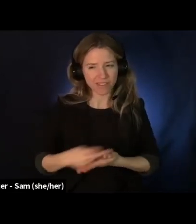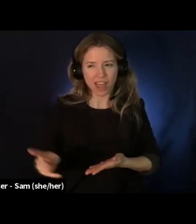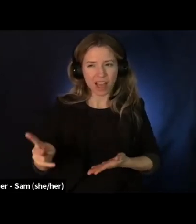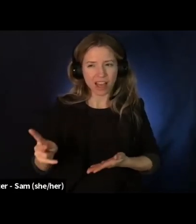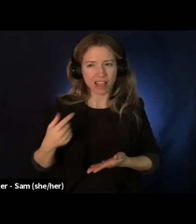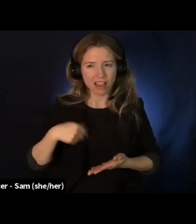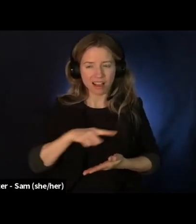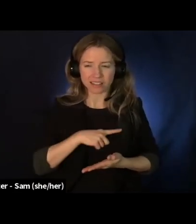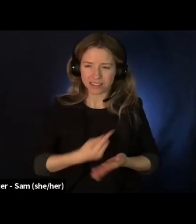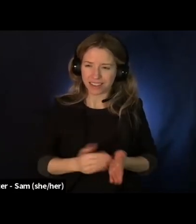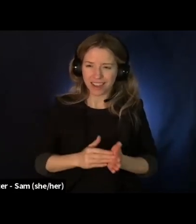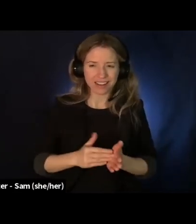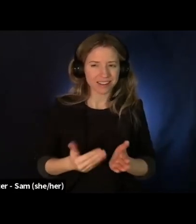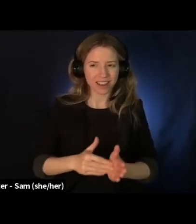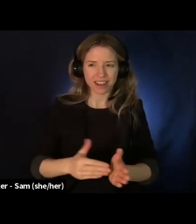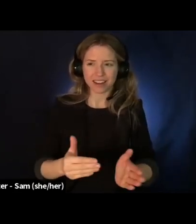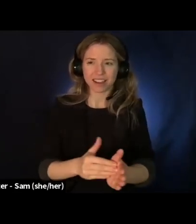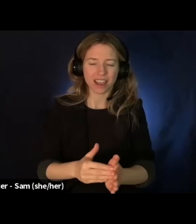Next slide.